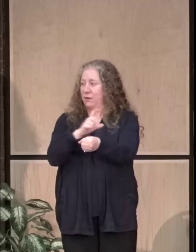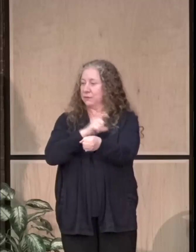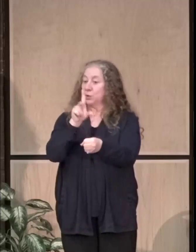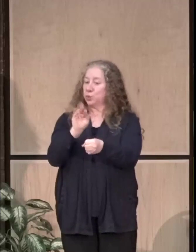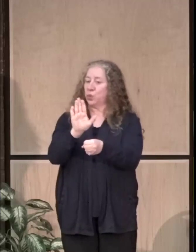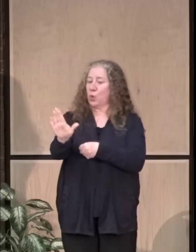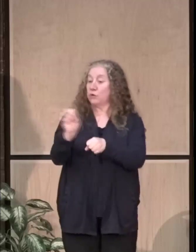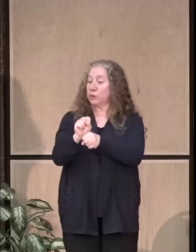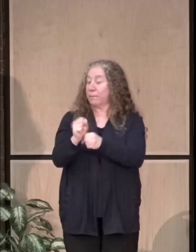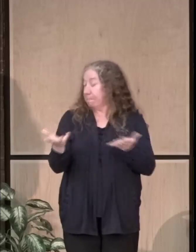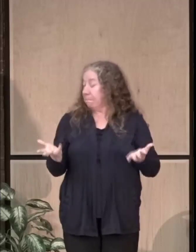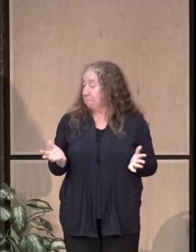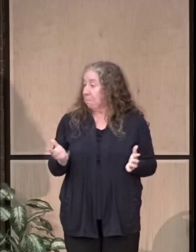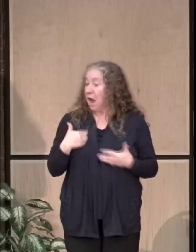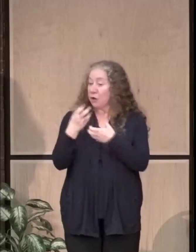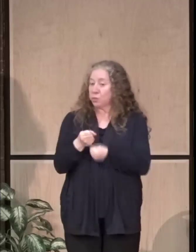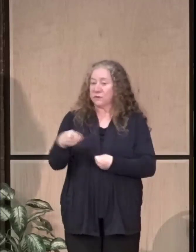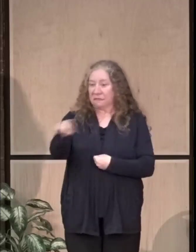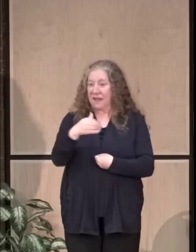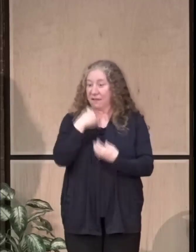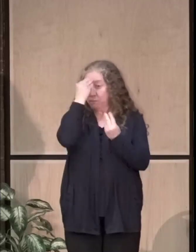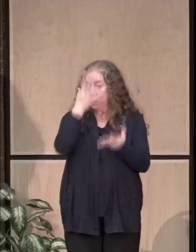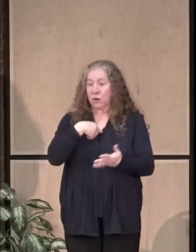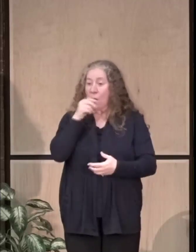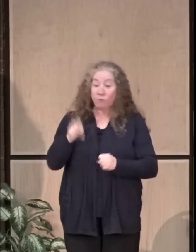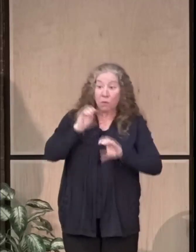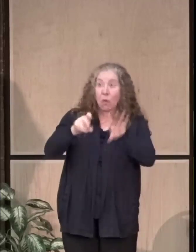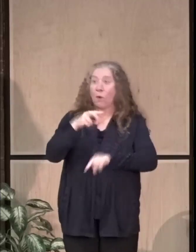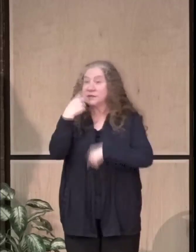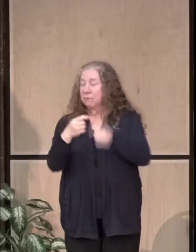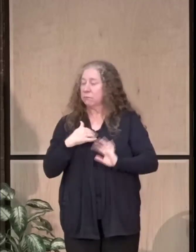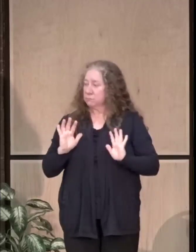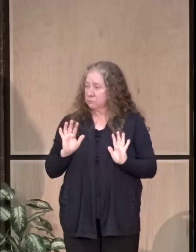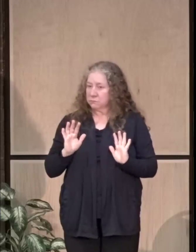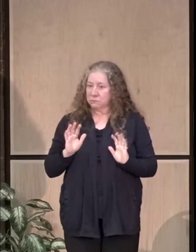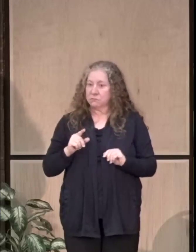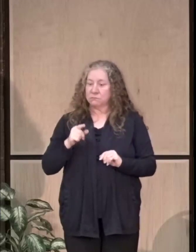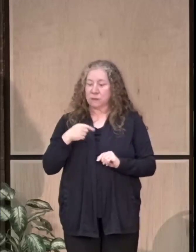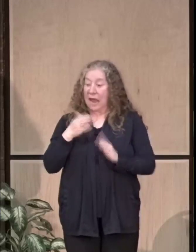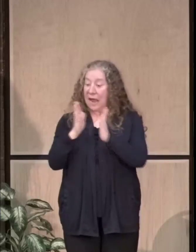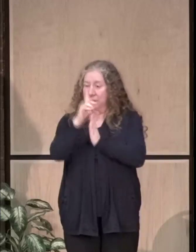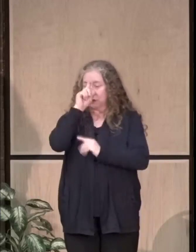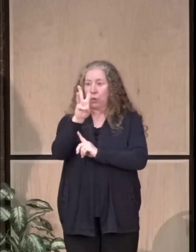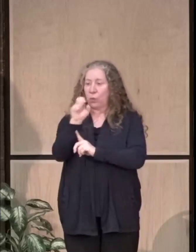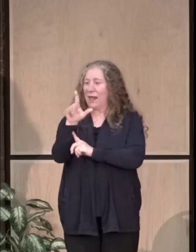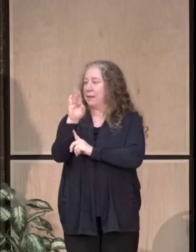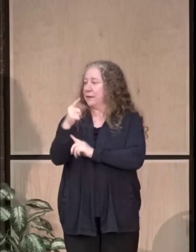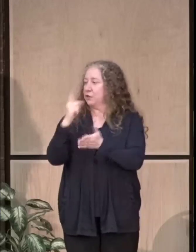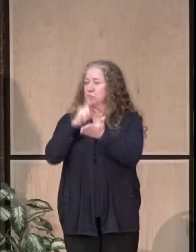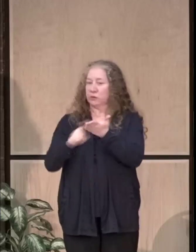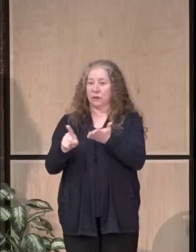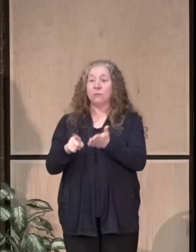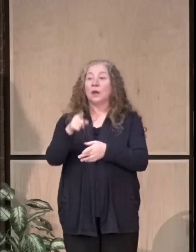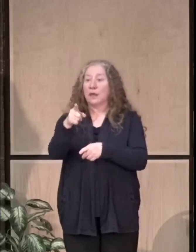job. And I think anyone in the unit, when we reached out for a check well-being, expected them to do their